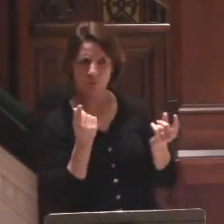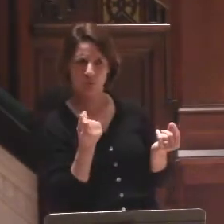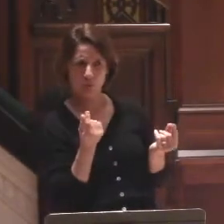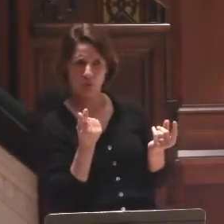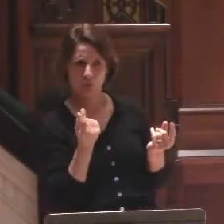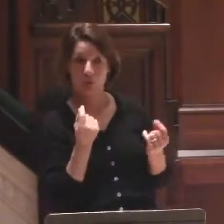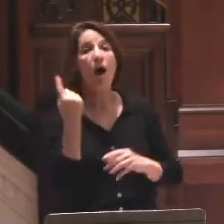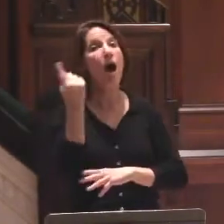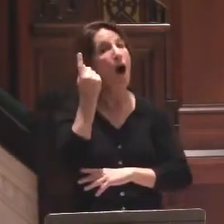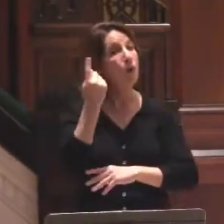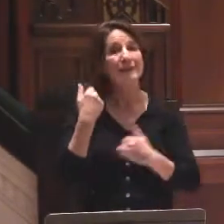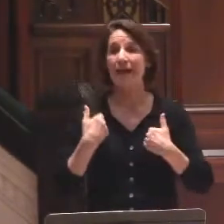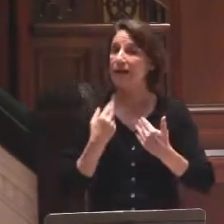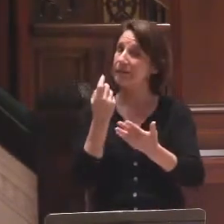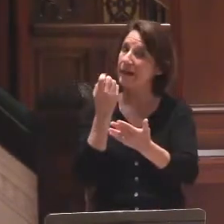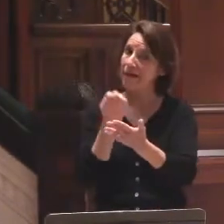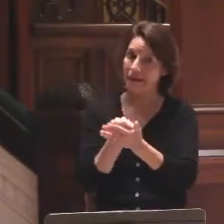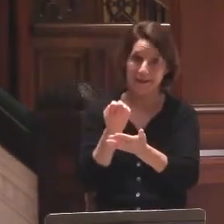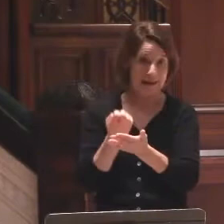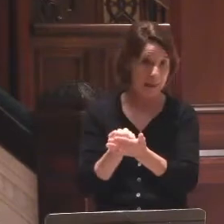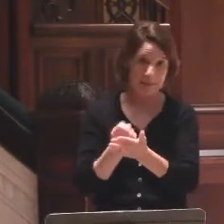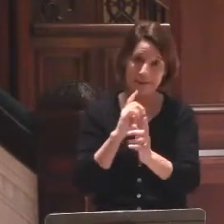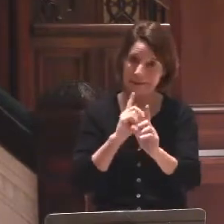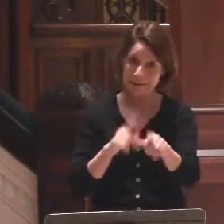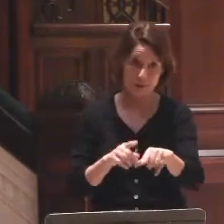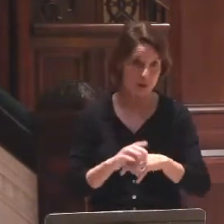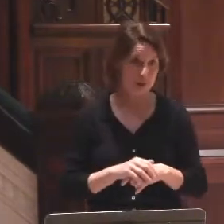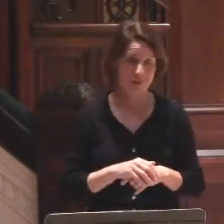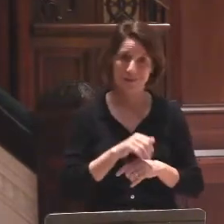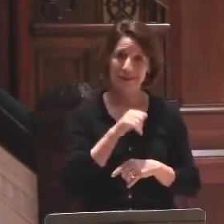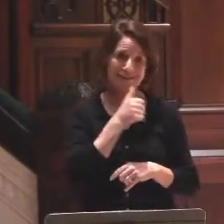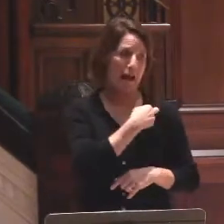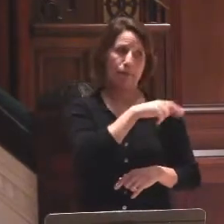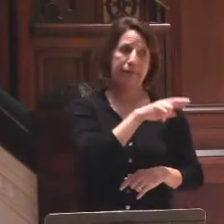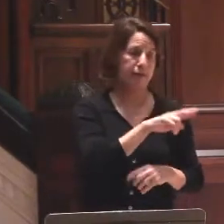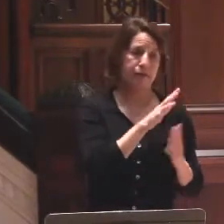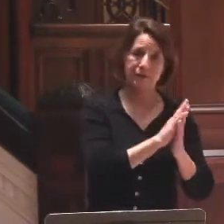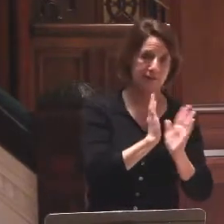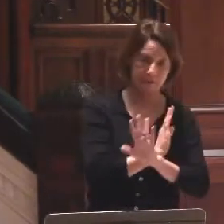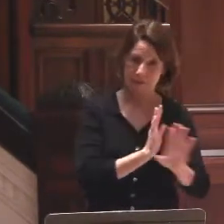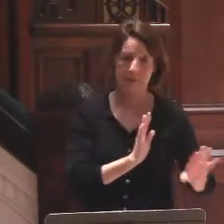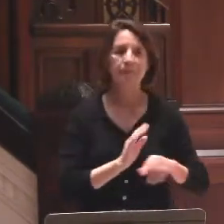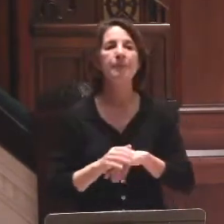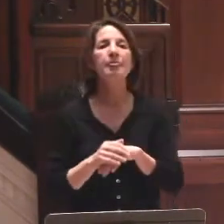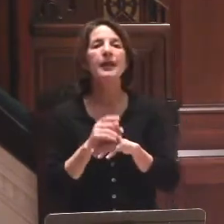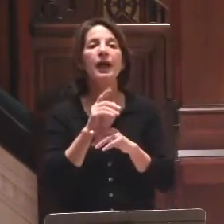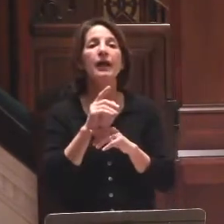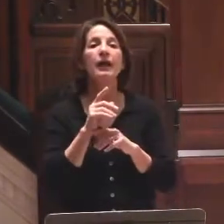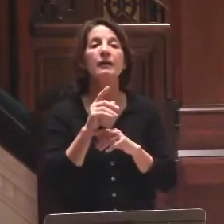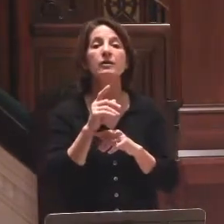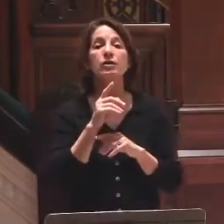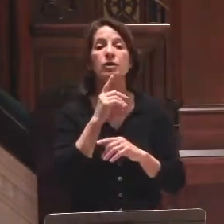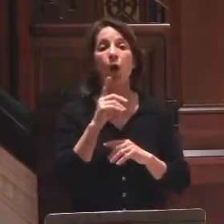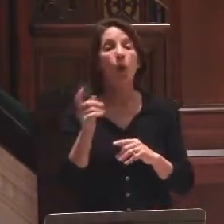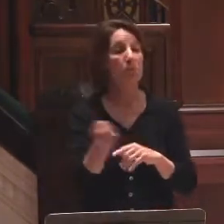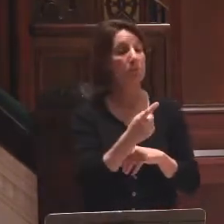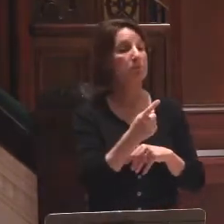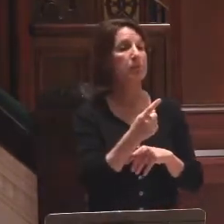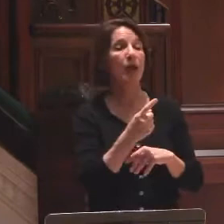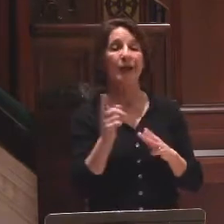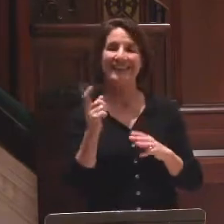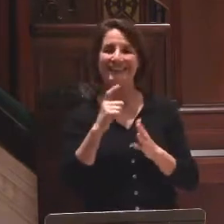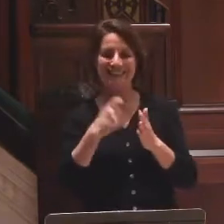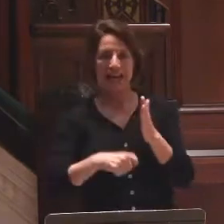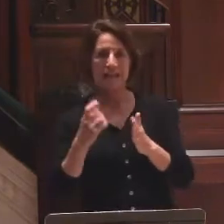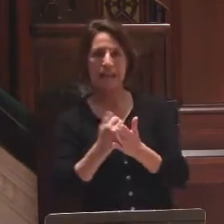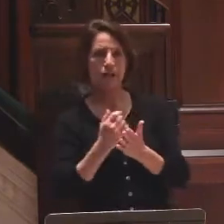economic answer, not a pious answer. So the tax collectors come up and say to the Baptist, what are we to do? Don't overcharge